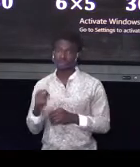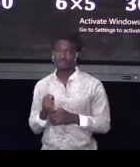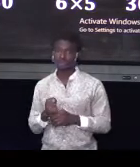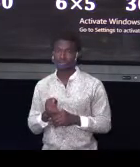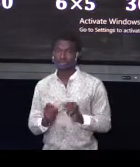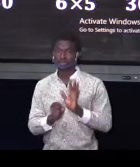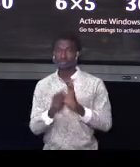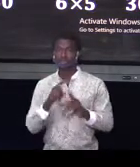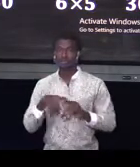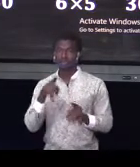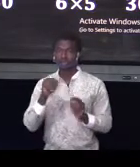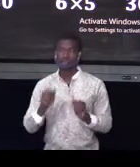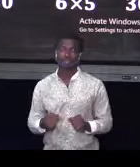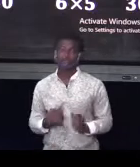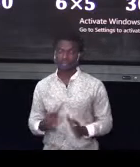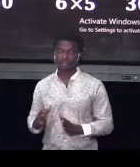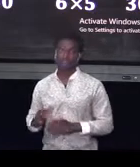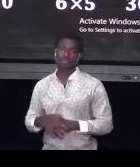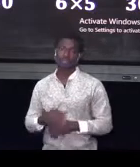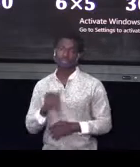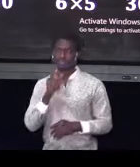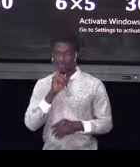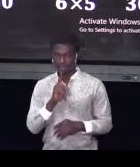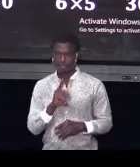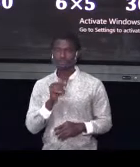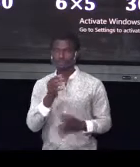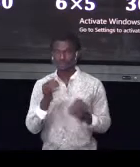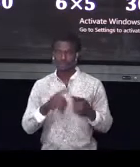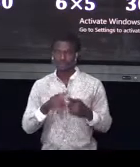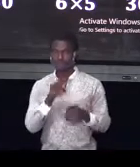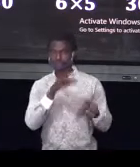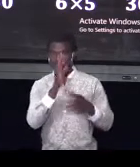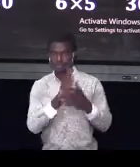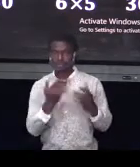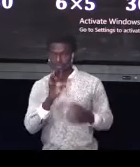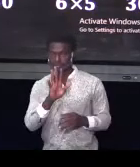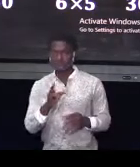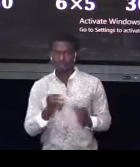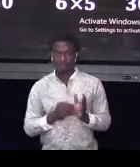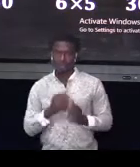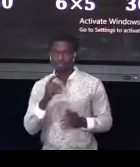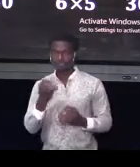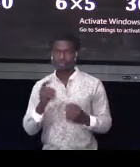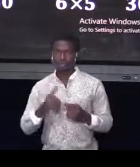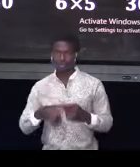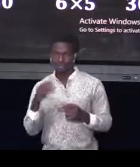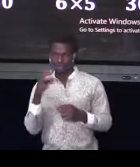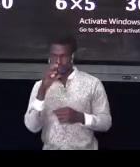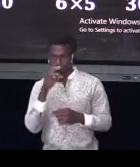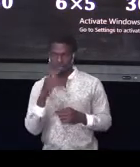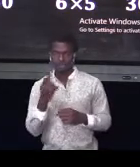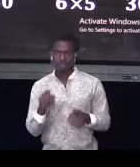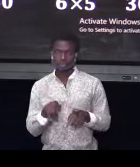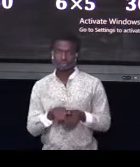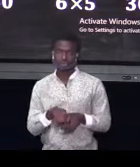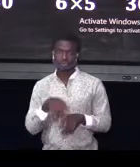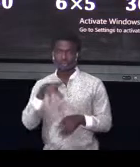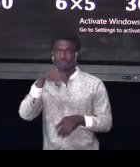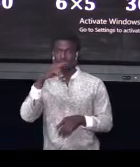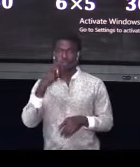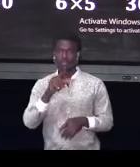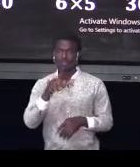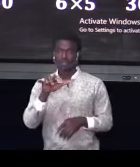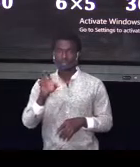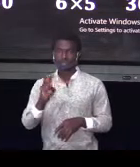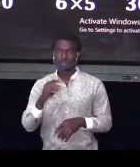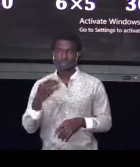can rearrange. Now, I'm sure you want to do some of your own. You are eager to test and say. All you have to do, my friend, is find the